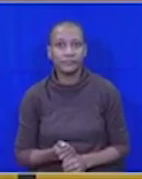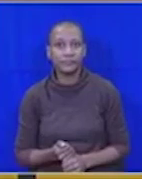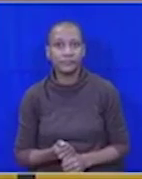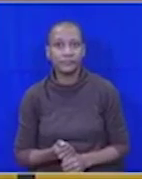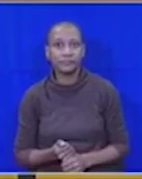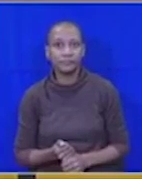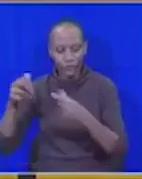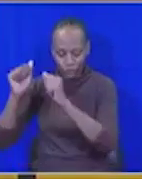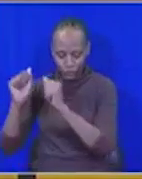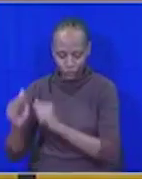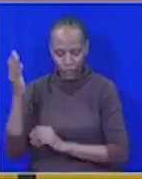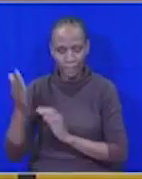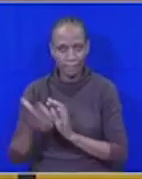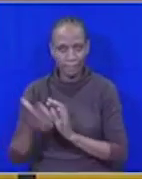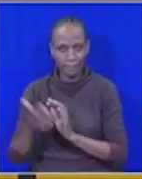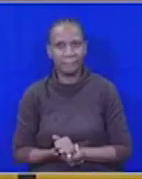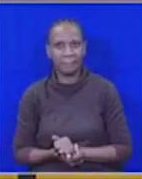Honourable Chairperson,